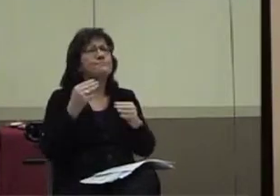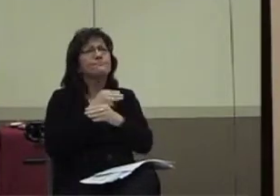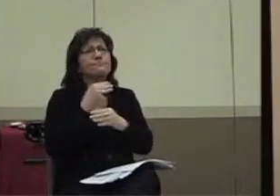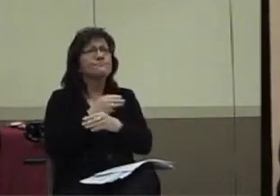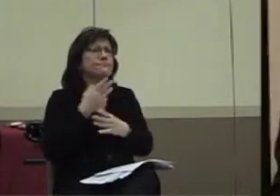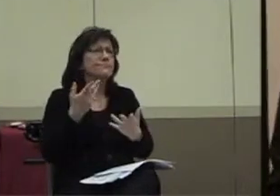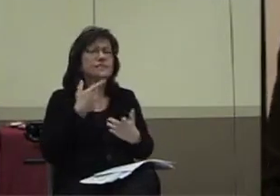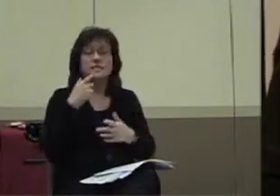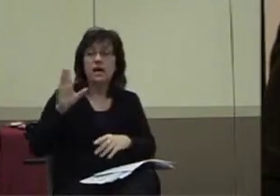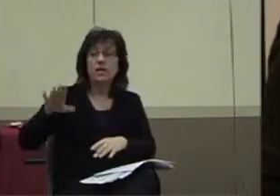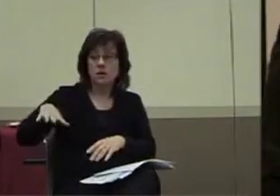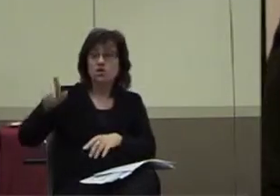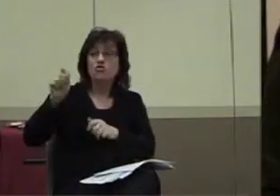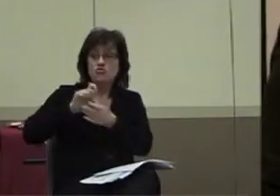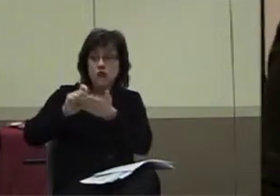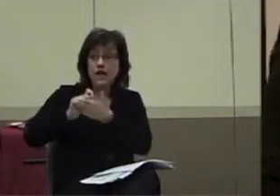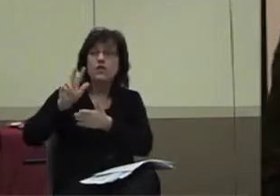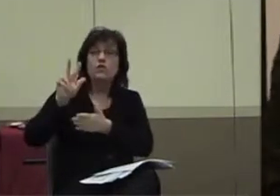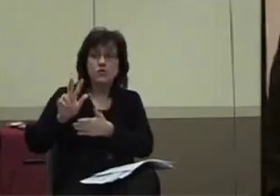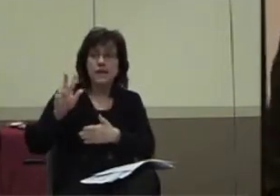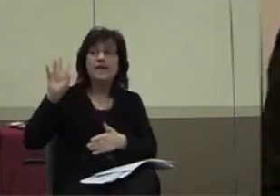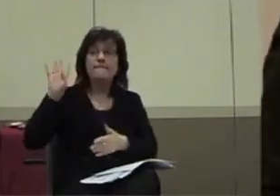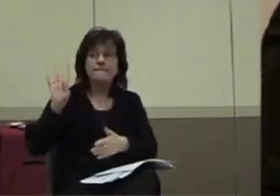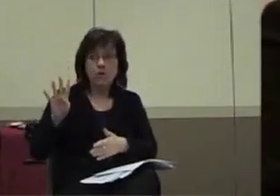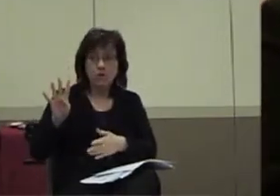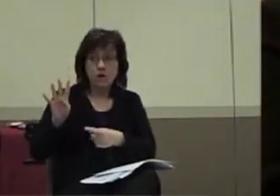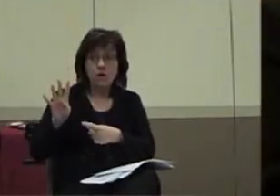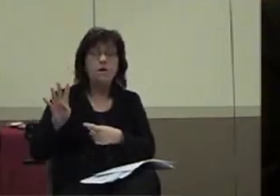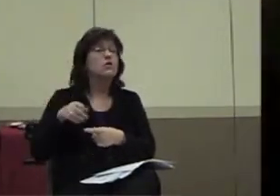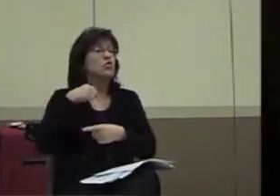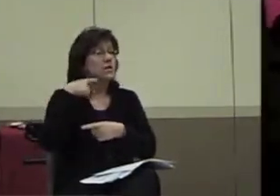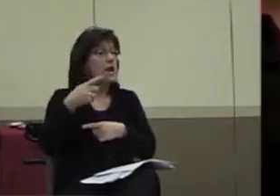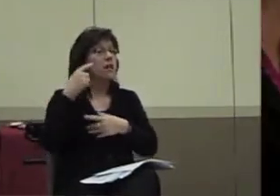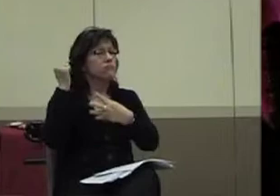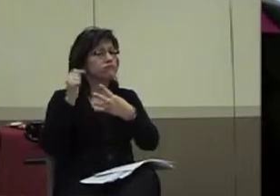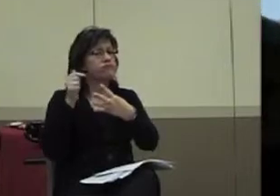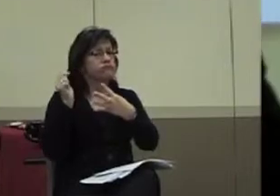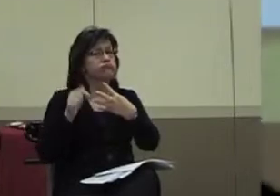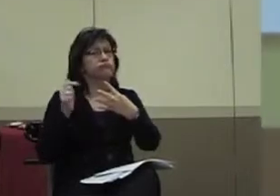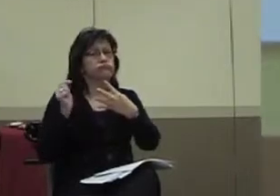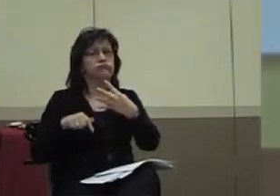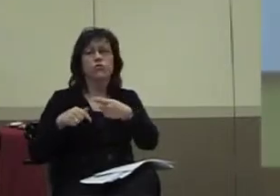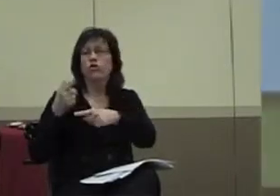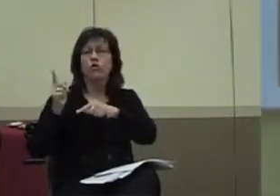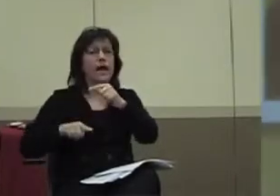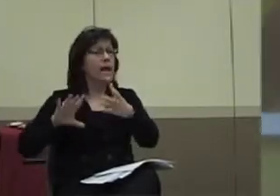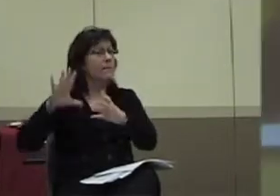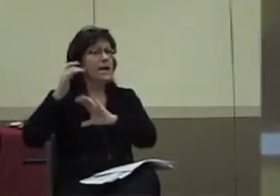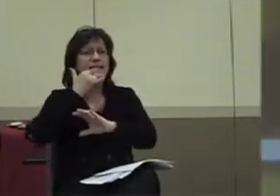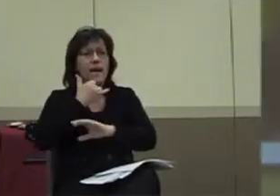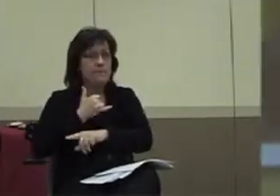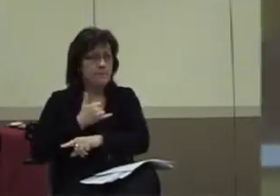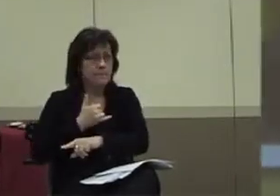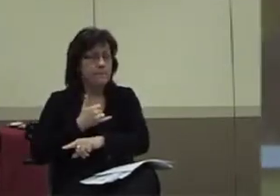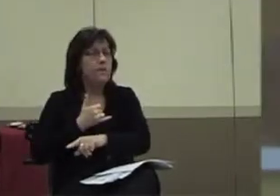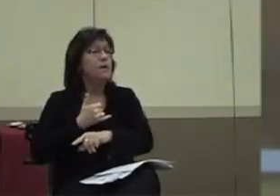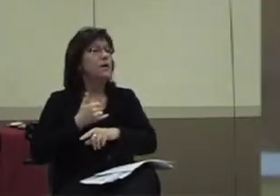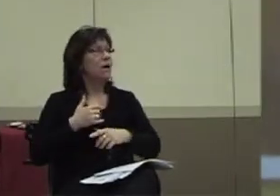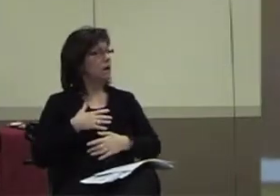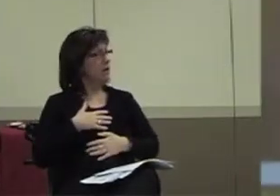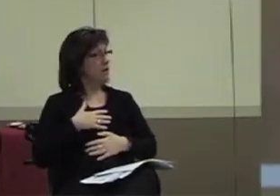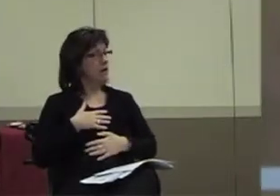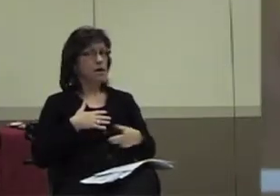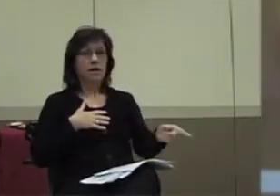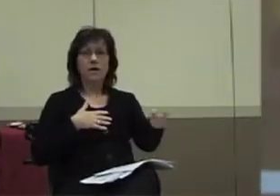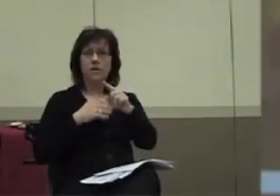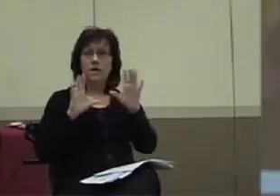4, 34. And you're going to tell them every step of the way so they can't mess up. This makes them look good in front of the